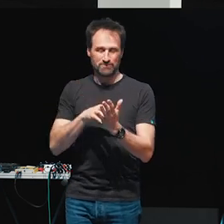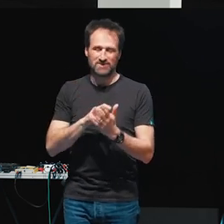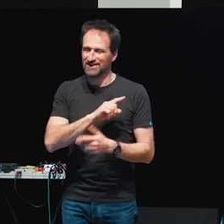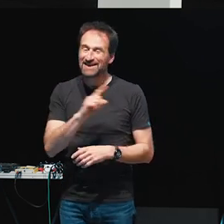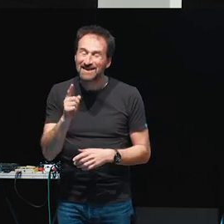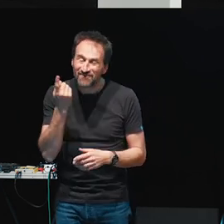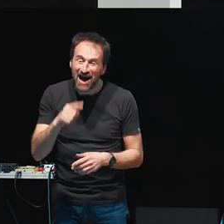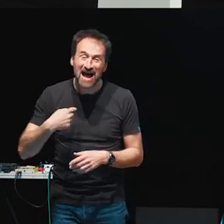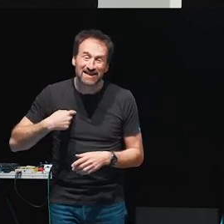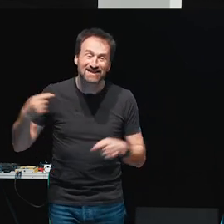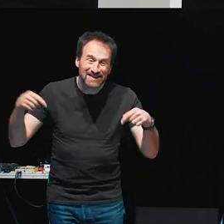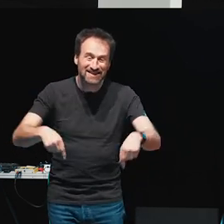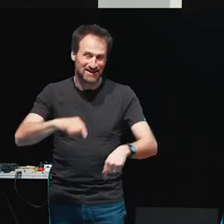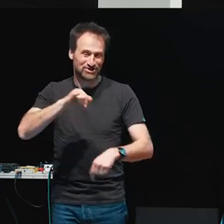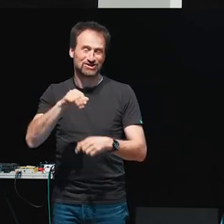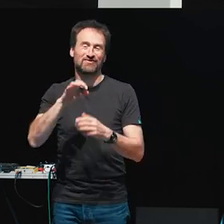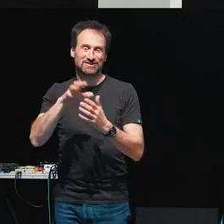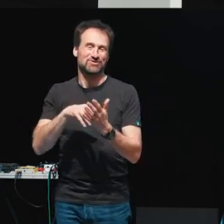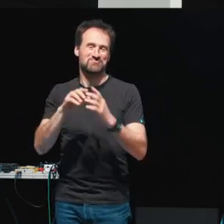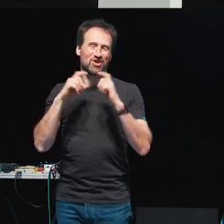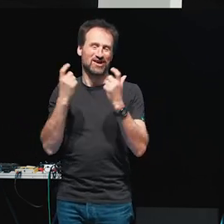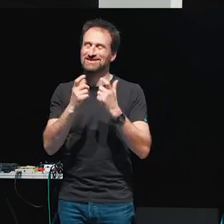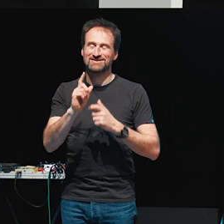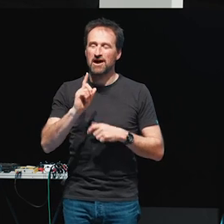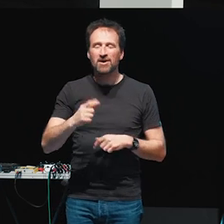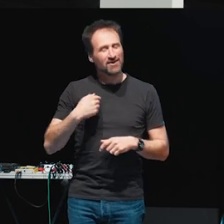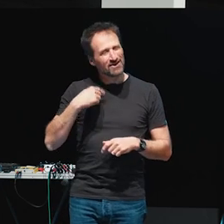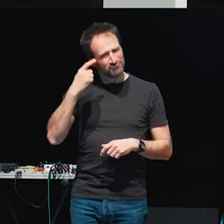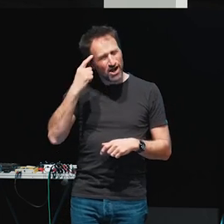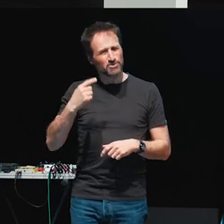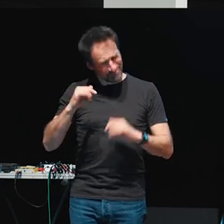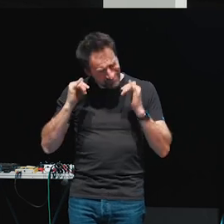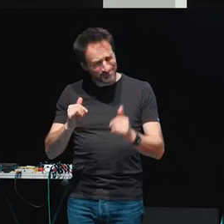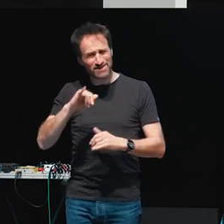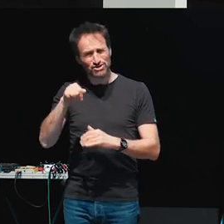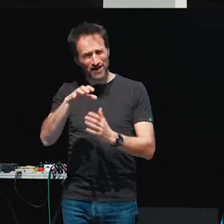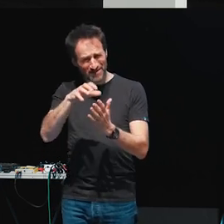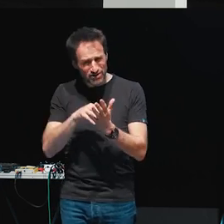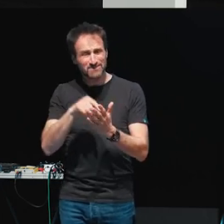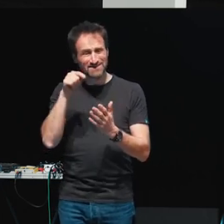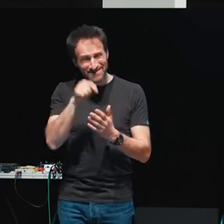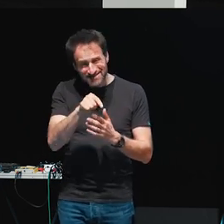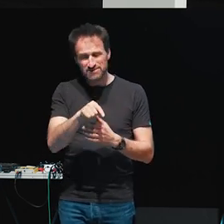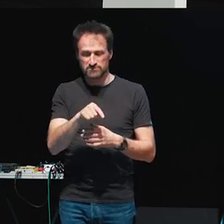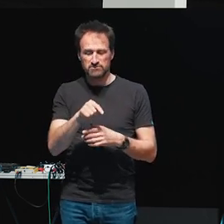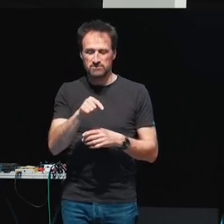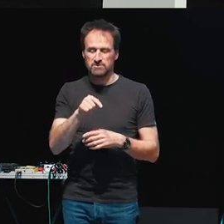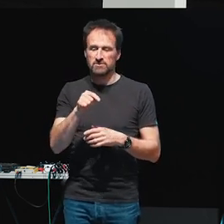JS Congress, but because you need to think about JavaScript as the replacement of P, which is PHP in